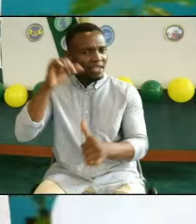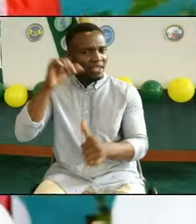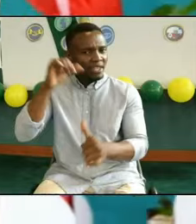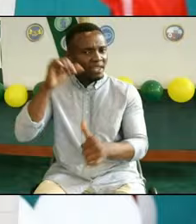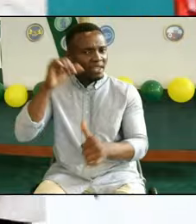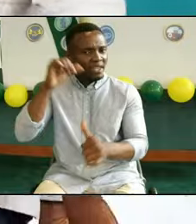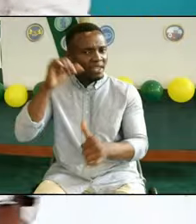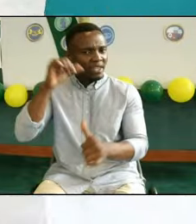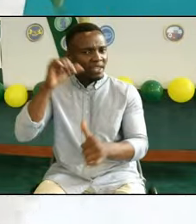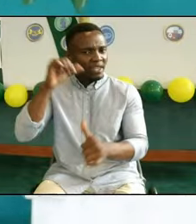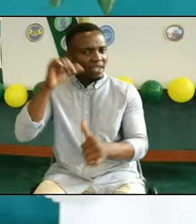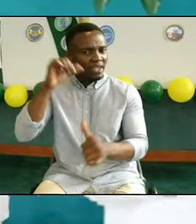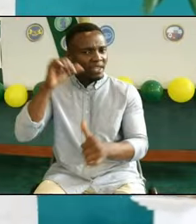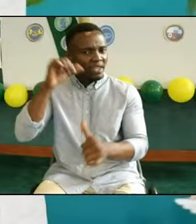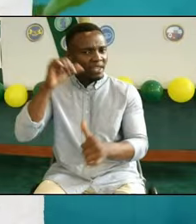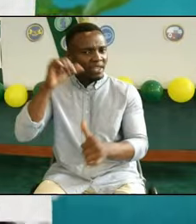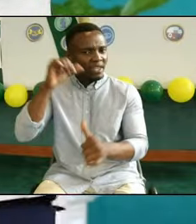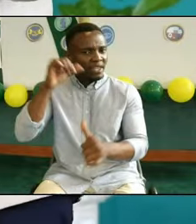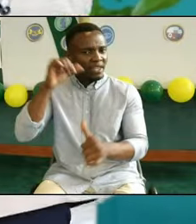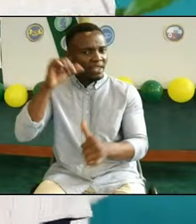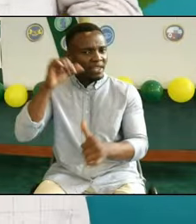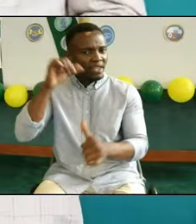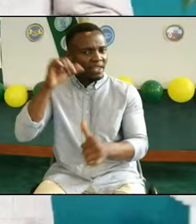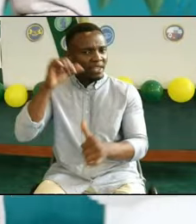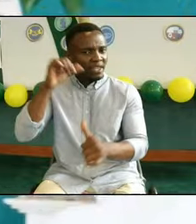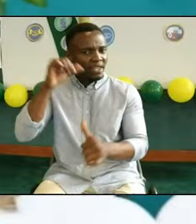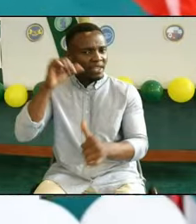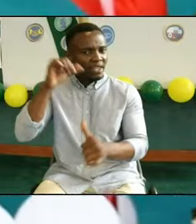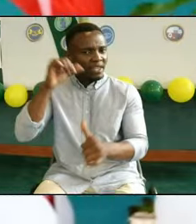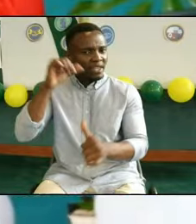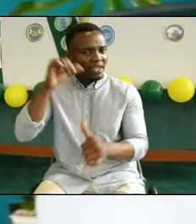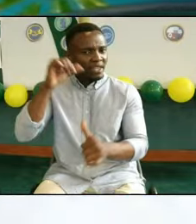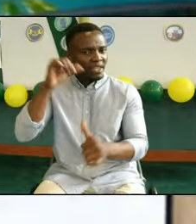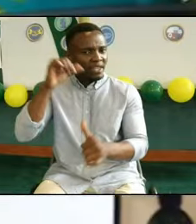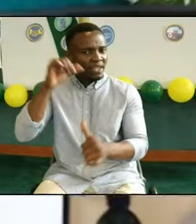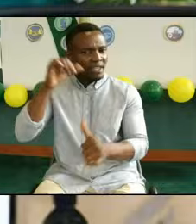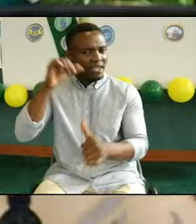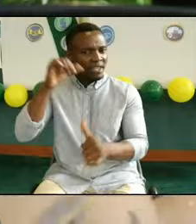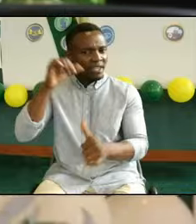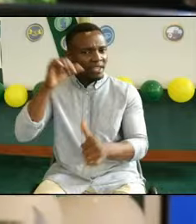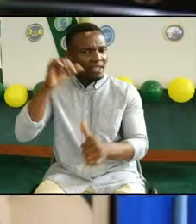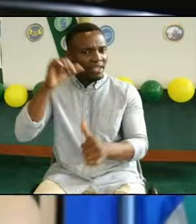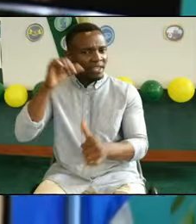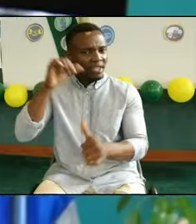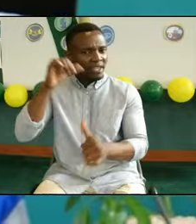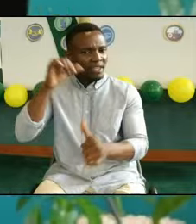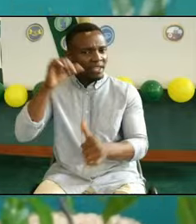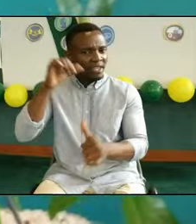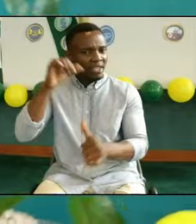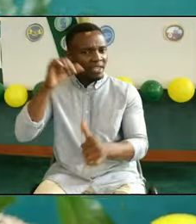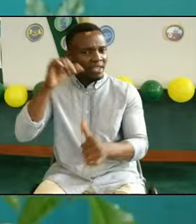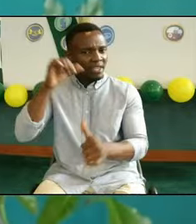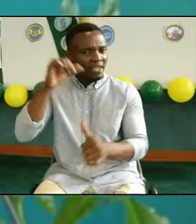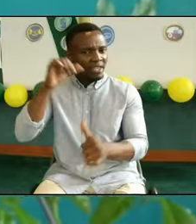God did in his own plan. So in the plan of God and in the tradition of the what? The Israelites,